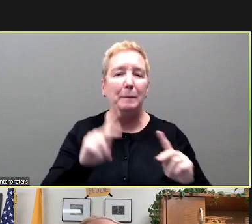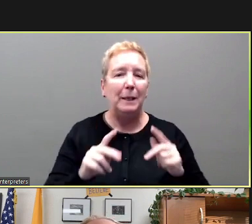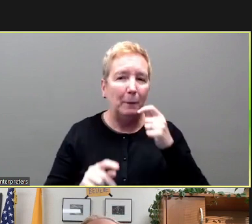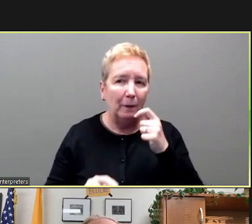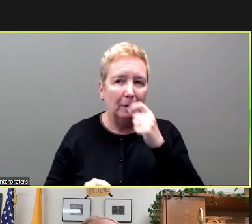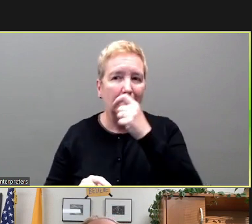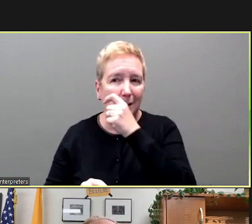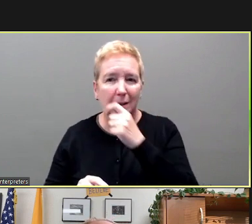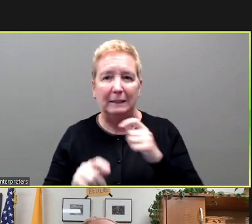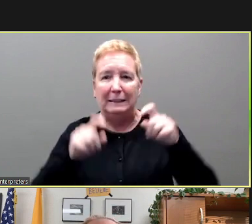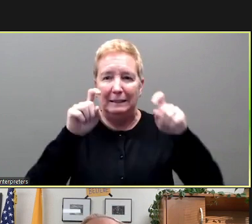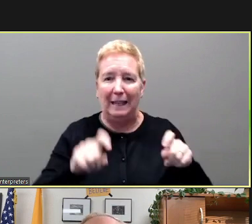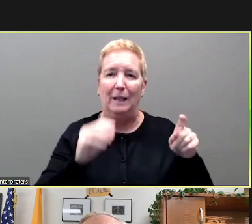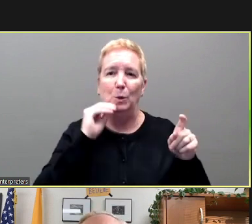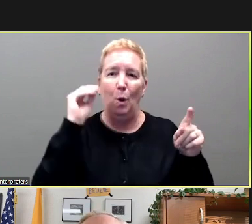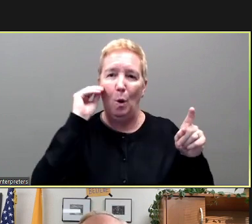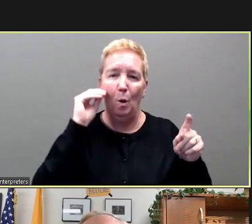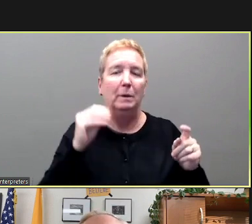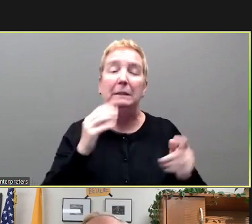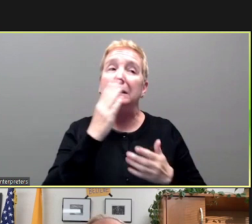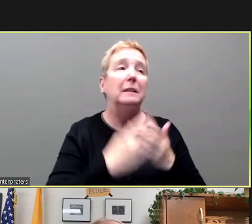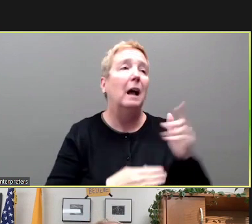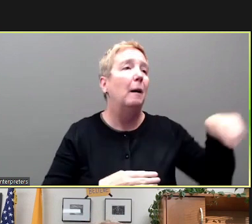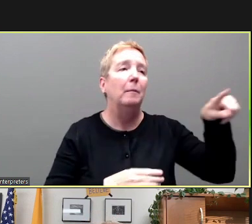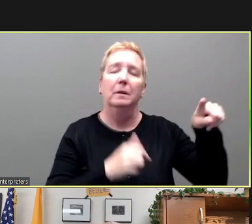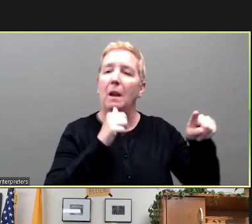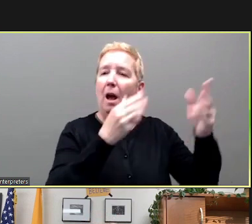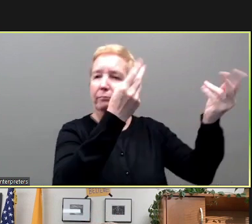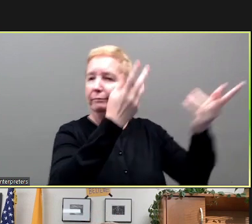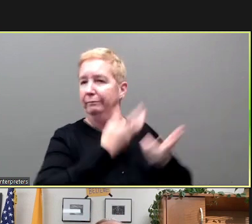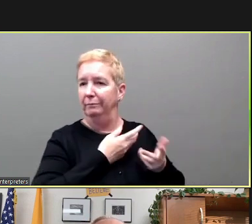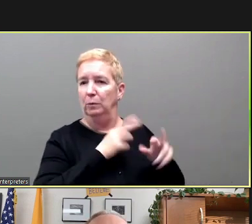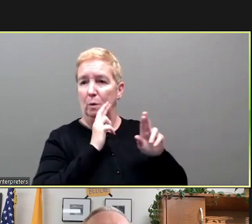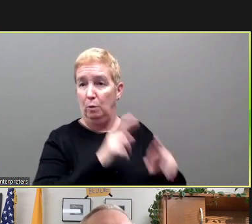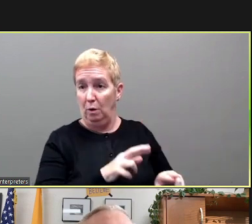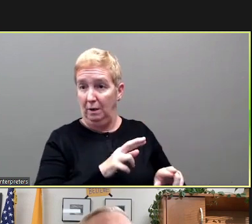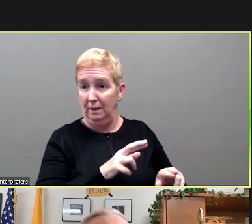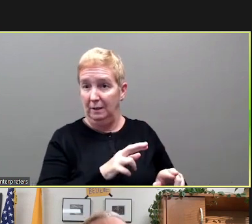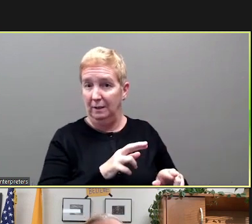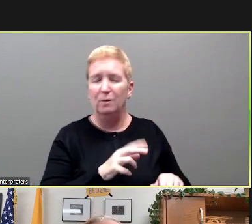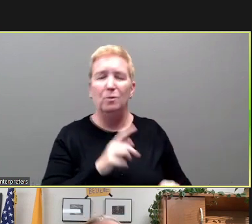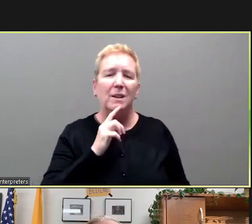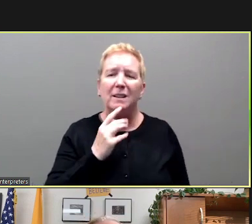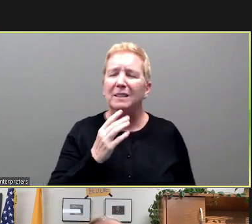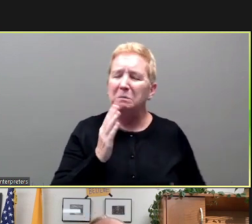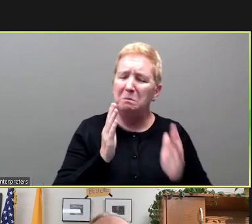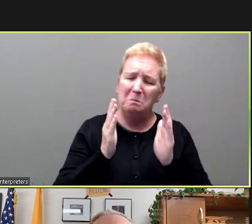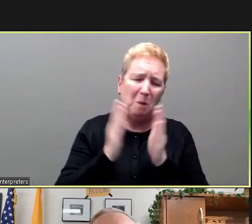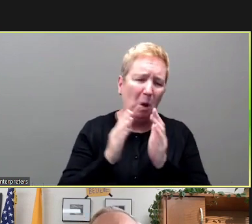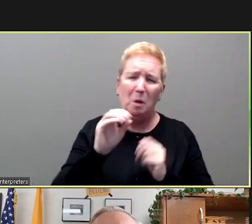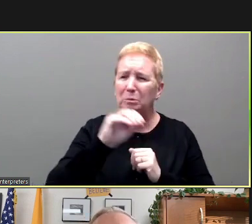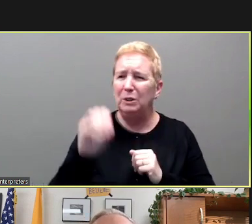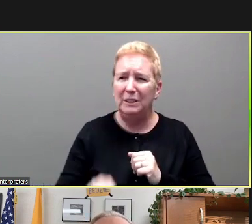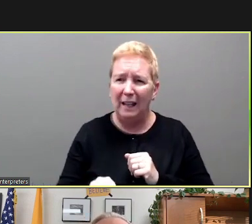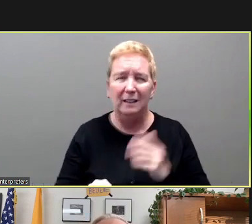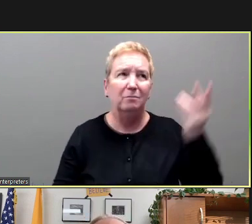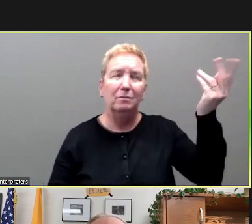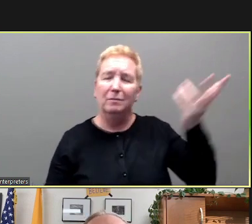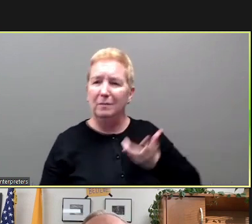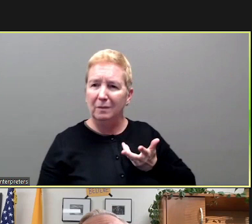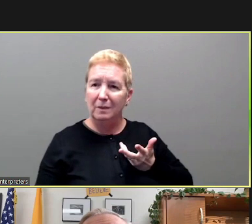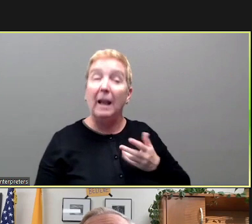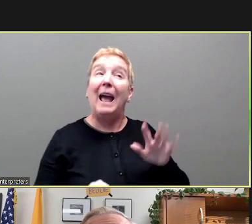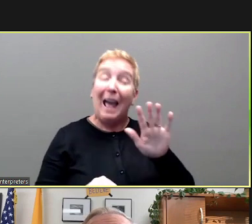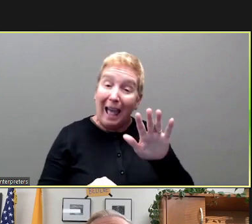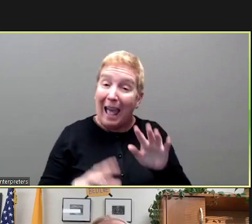fully reported in. We have a very small percent of people who report the tests and those self-reported tests don't meet